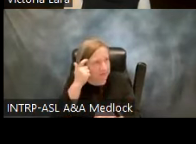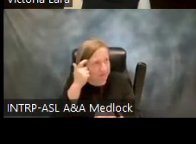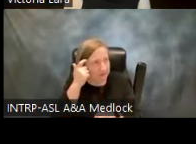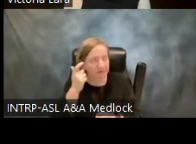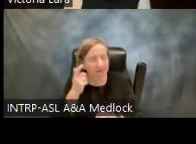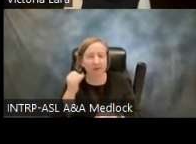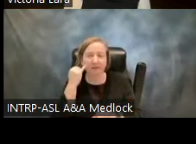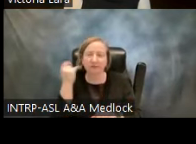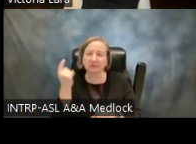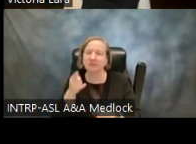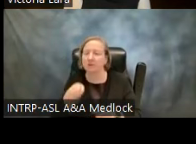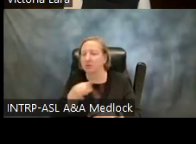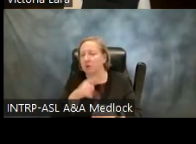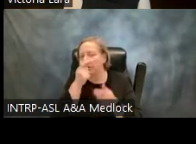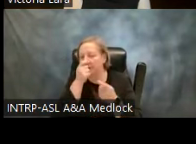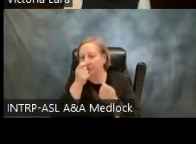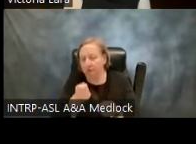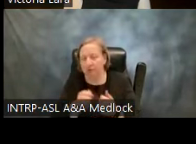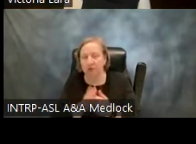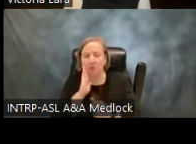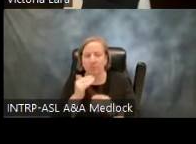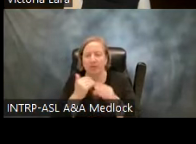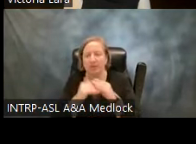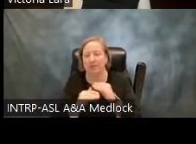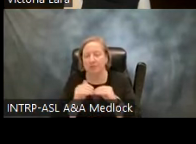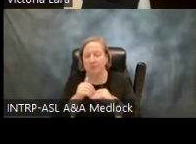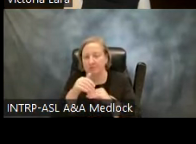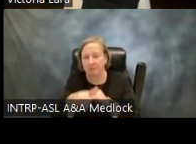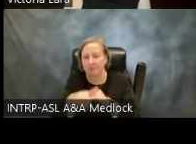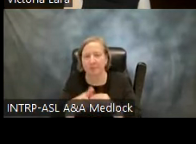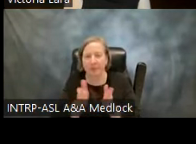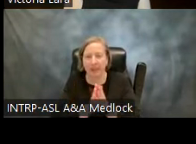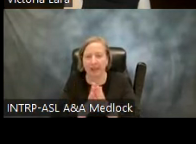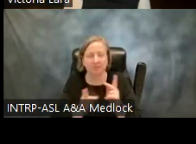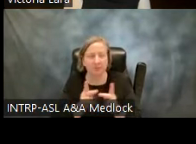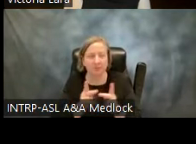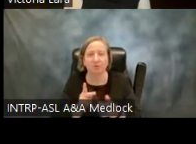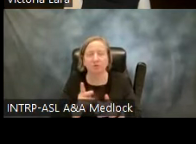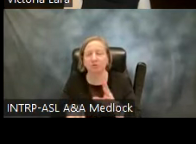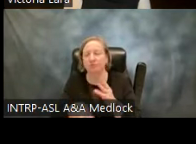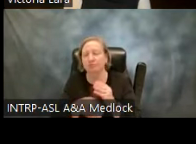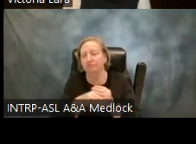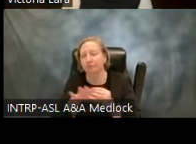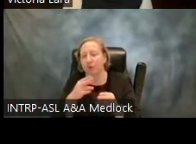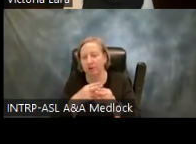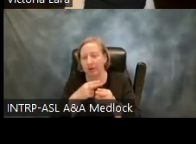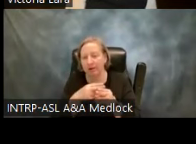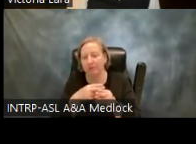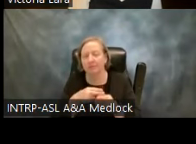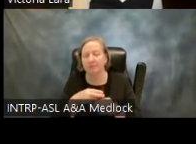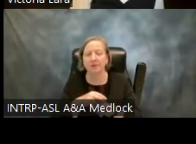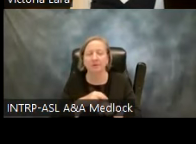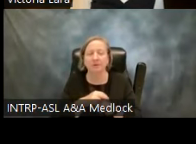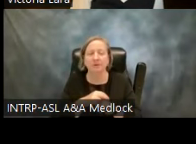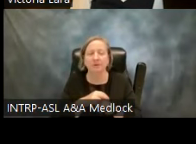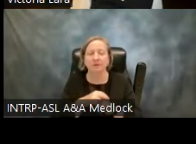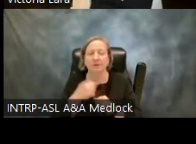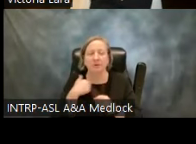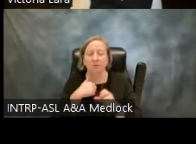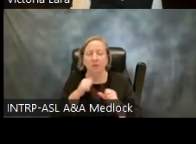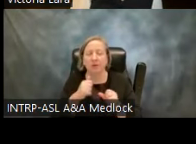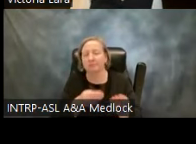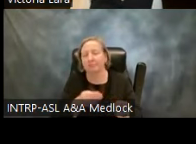if it's something you're interested in, there'll be an email that goes out asking for folks to throw their name into the hat, metaphorically, and then we can circulate